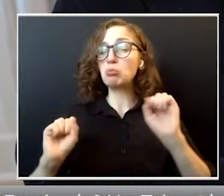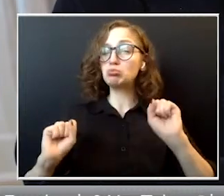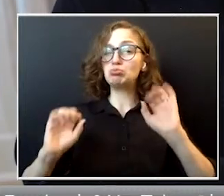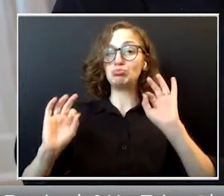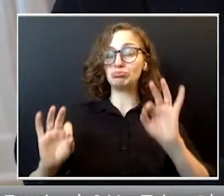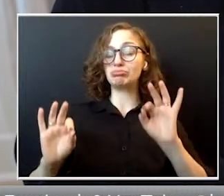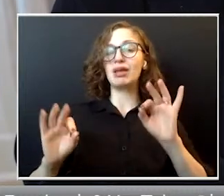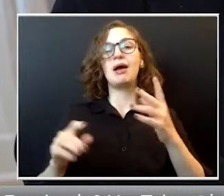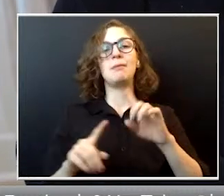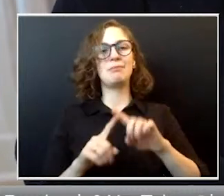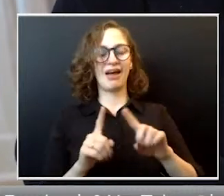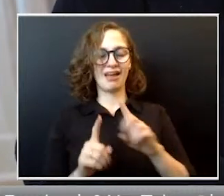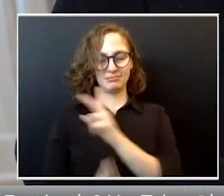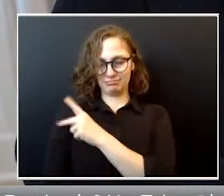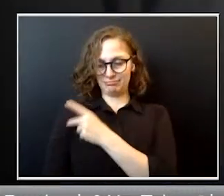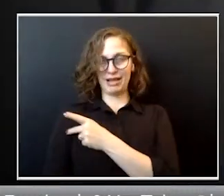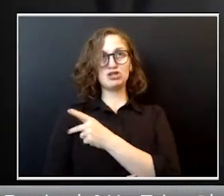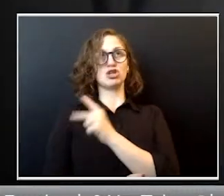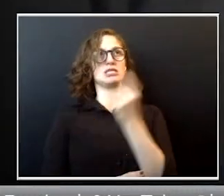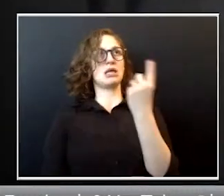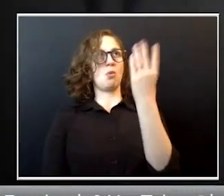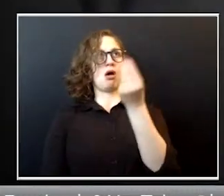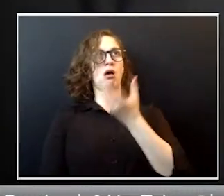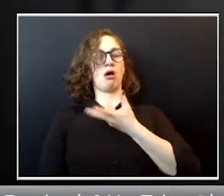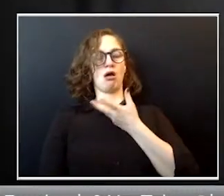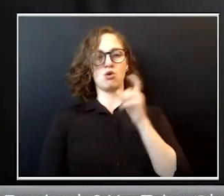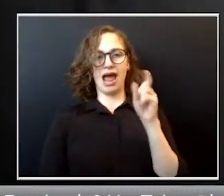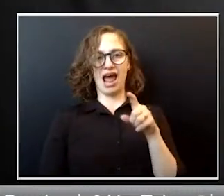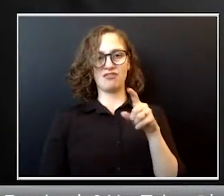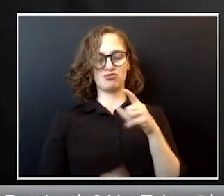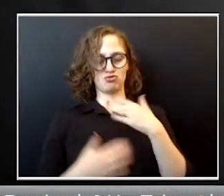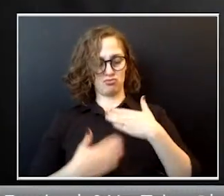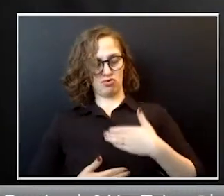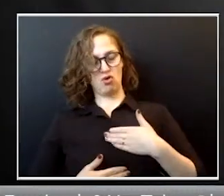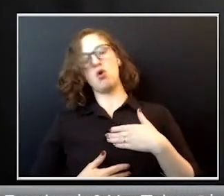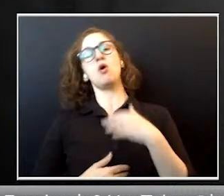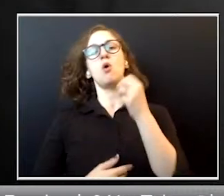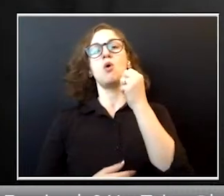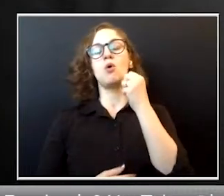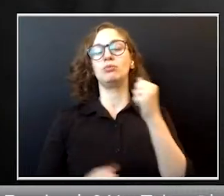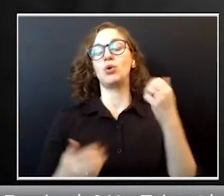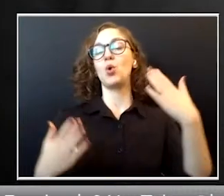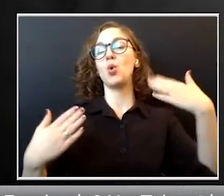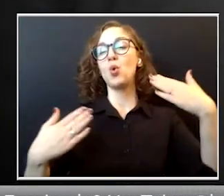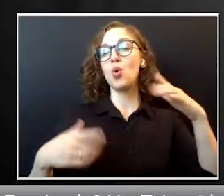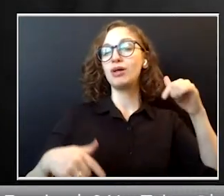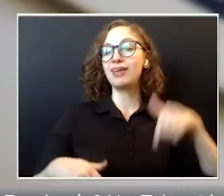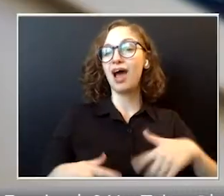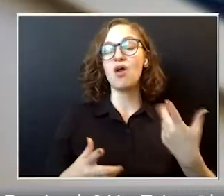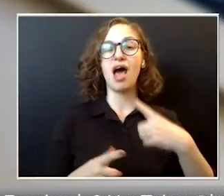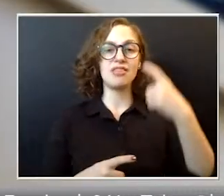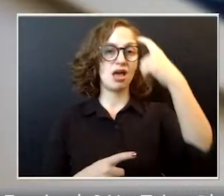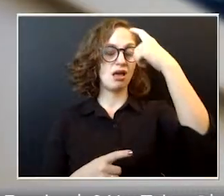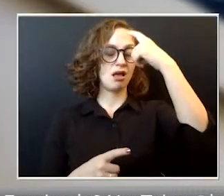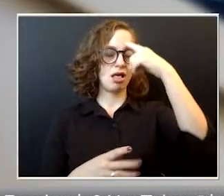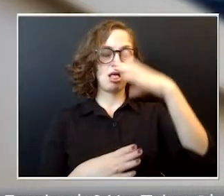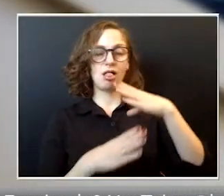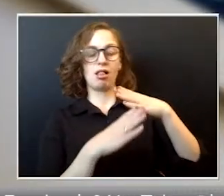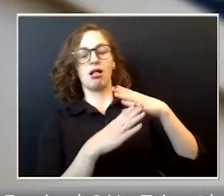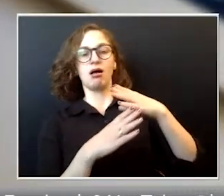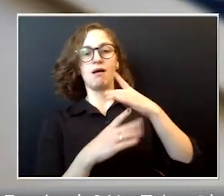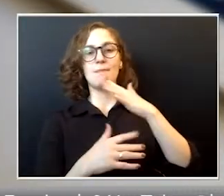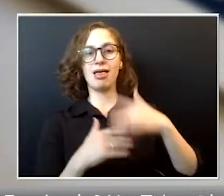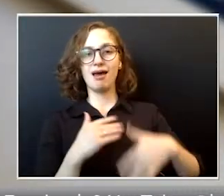blood to your brain, it's a little intimidating. So the plan was to wait and monitor his heart until absolutely necessary, and that worked